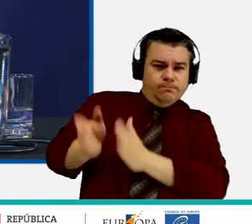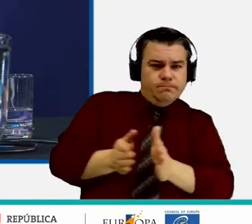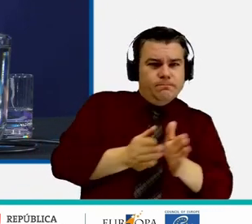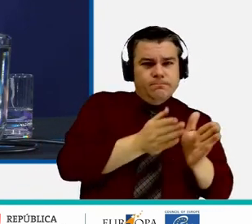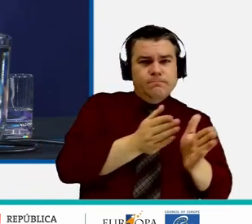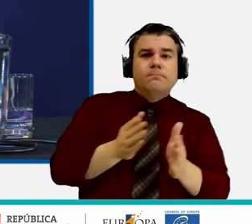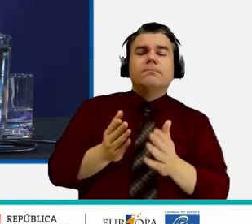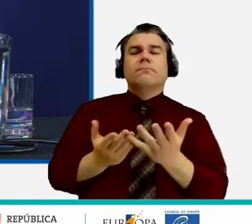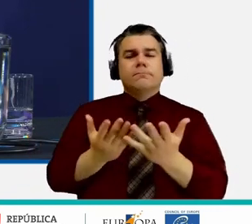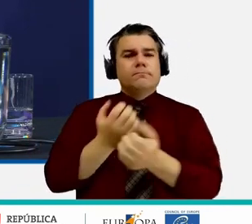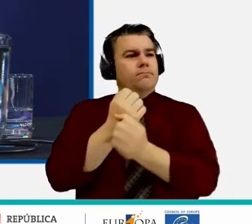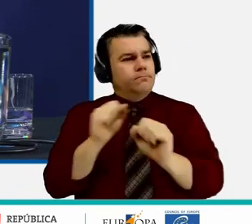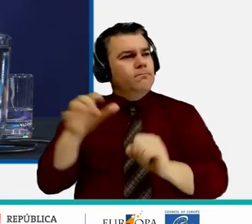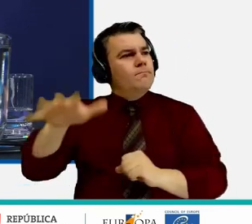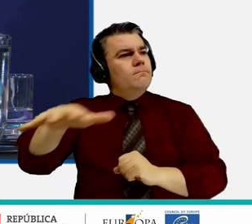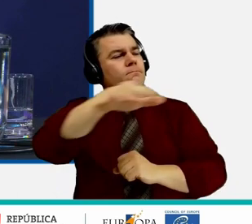the Canton in period